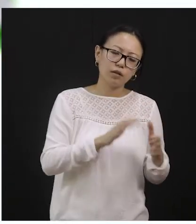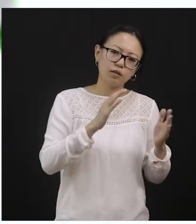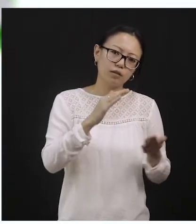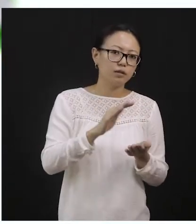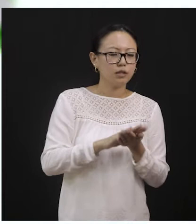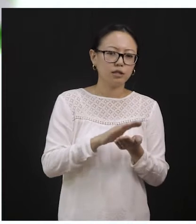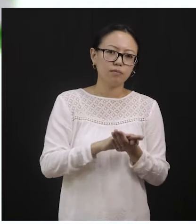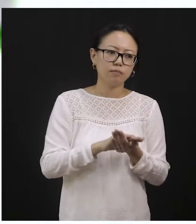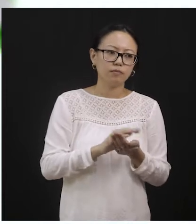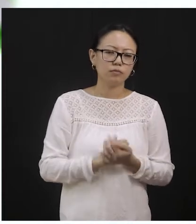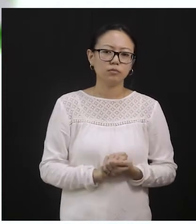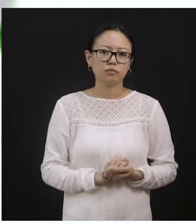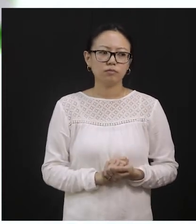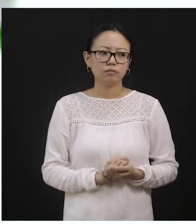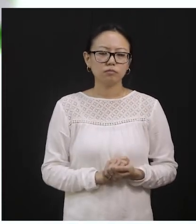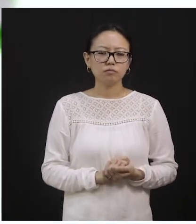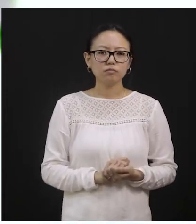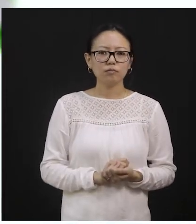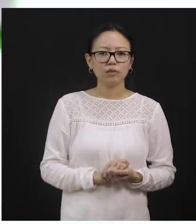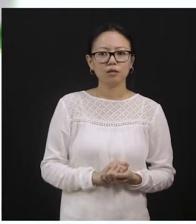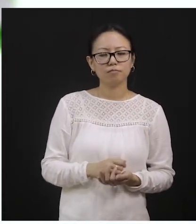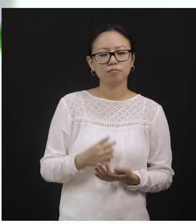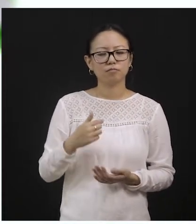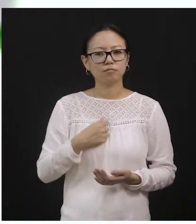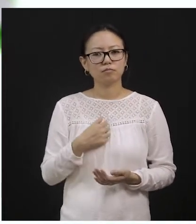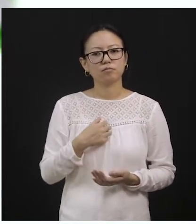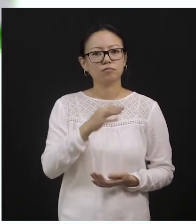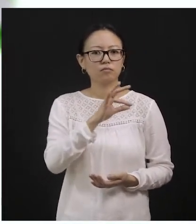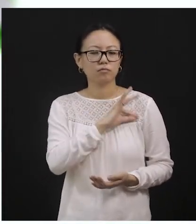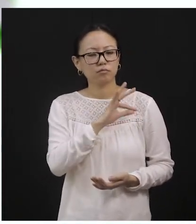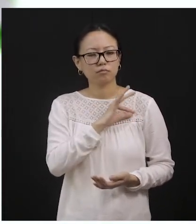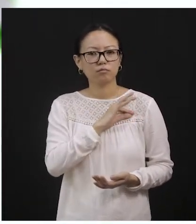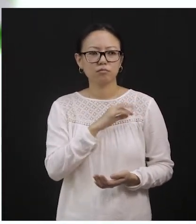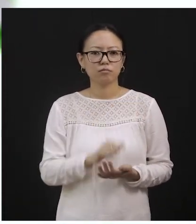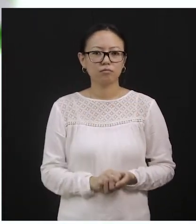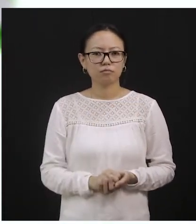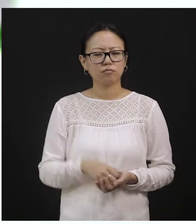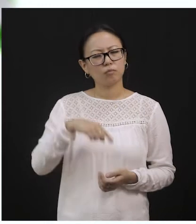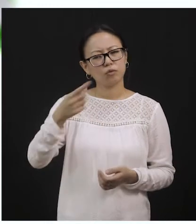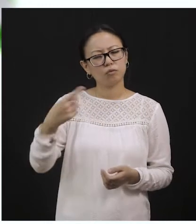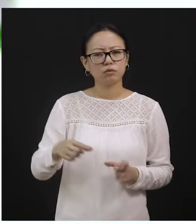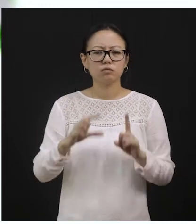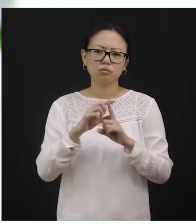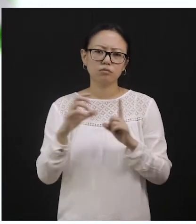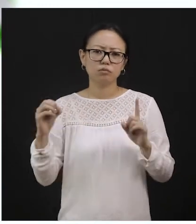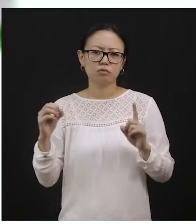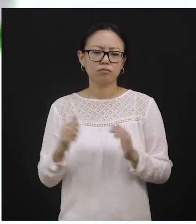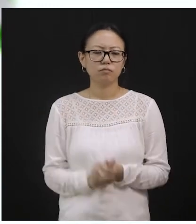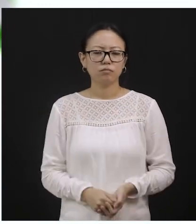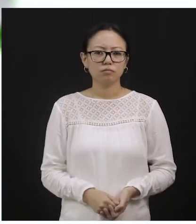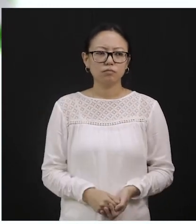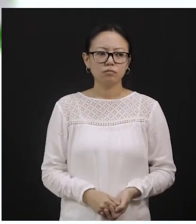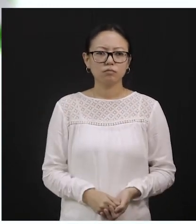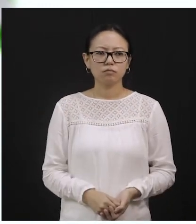a jar. And that was a sort of a hobby for me. That was how much I was in love with a butterfly.